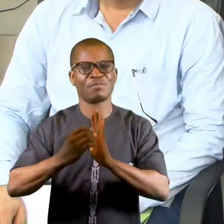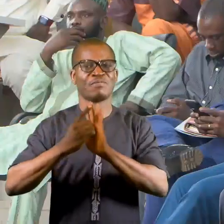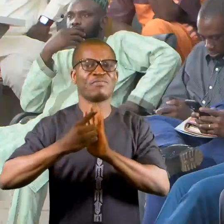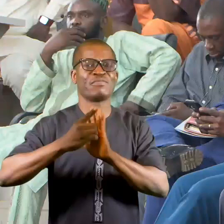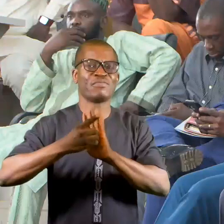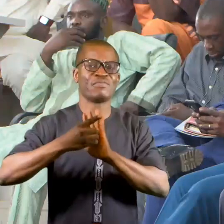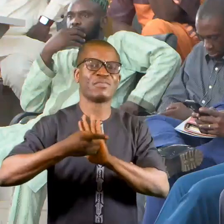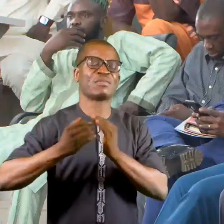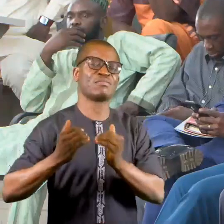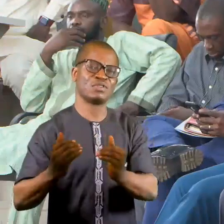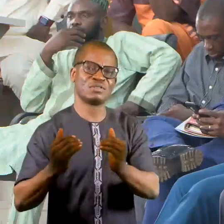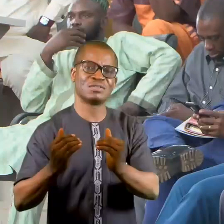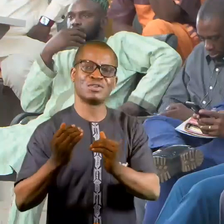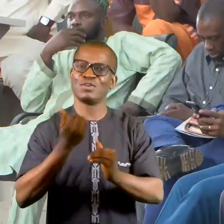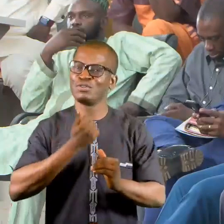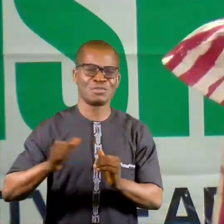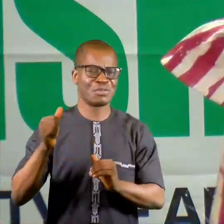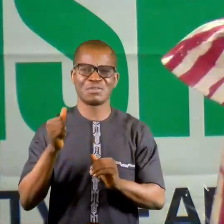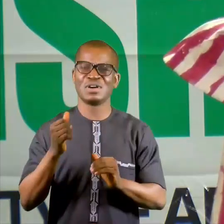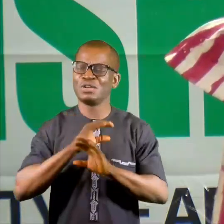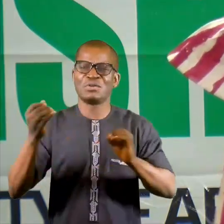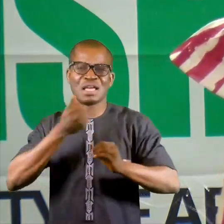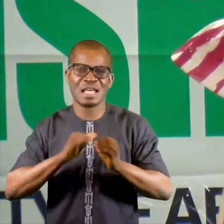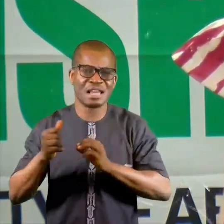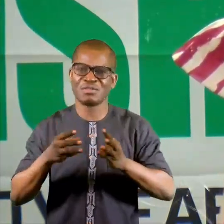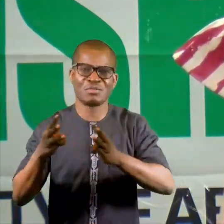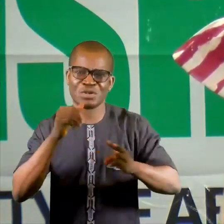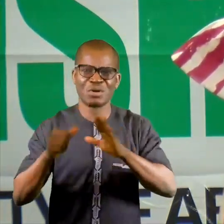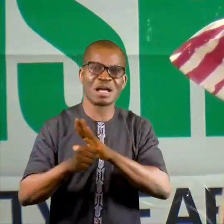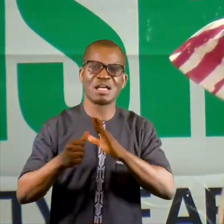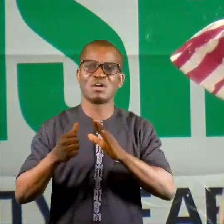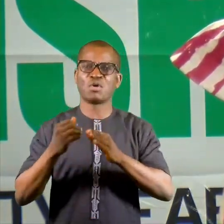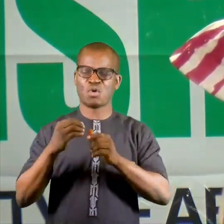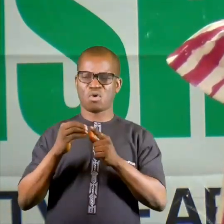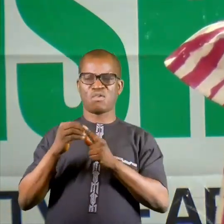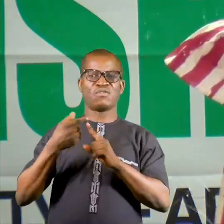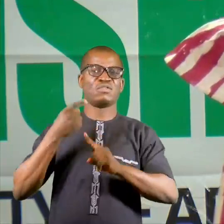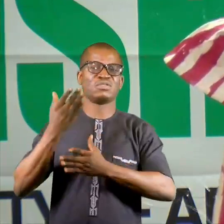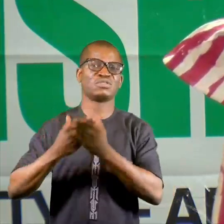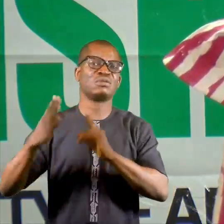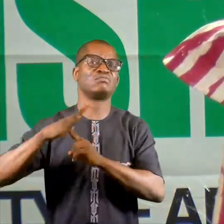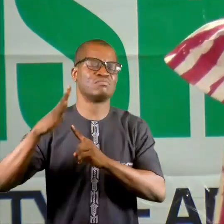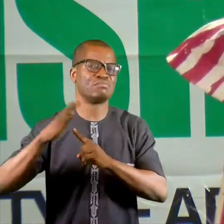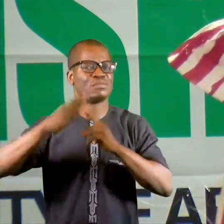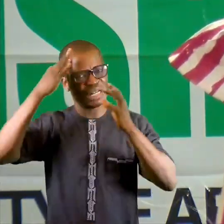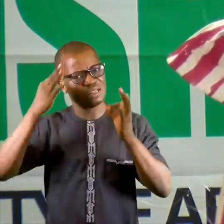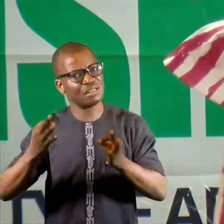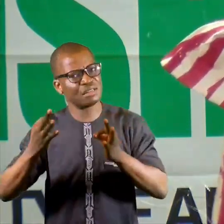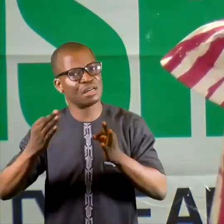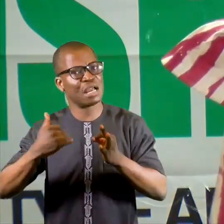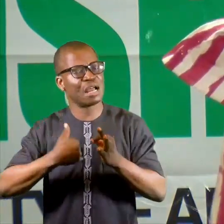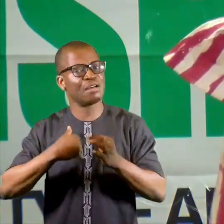clockwork. There is no tailor-made handbook for leadership, and nothing prepared me for the tough decisions I've had to make at